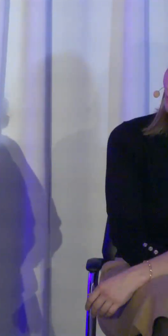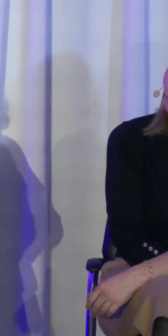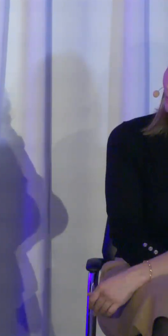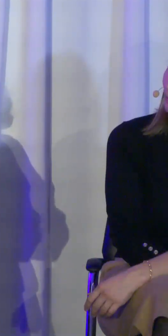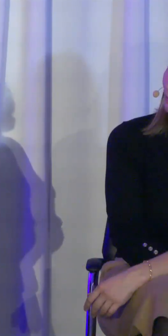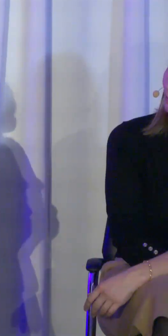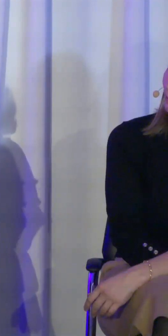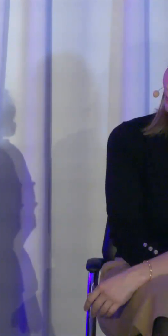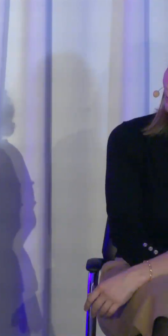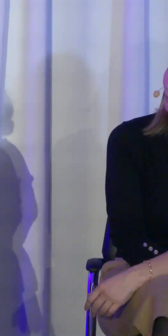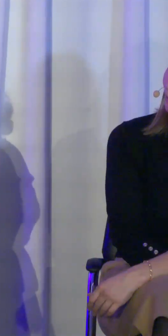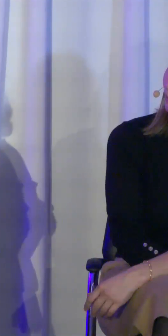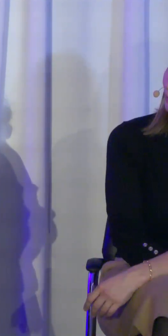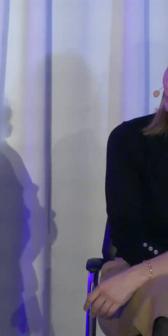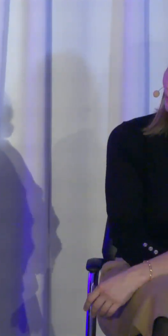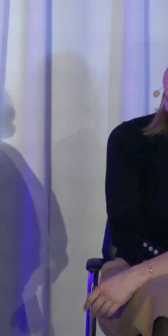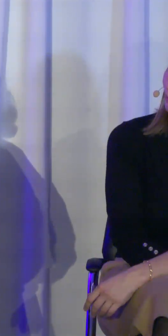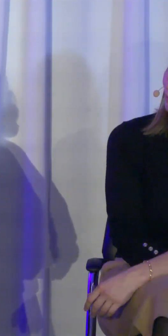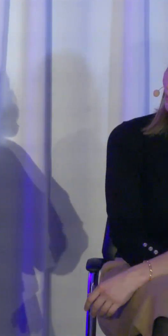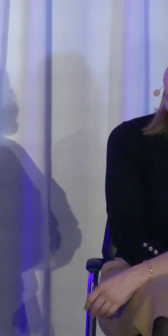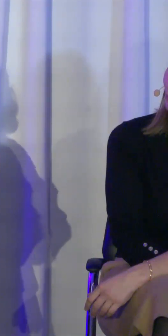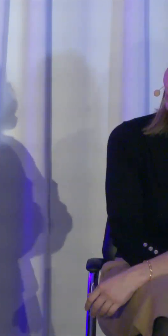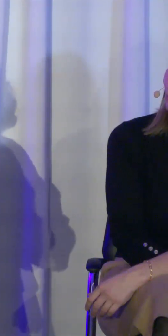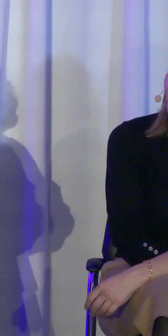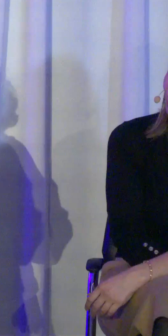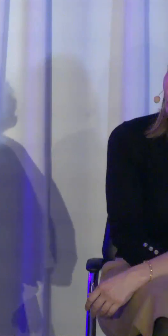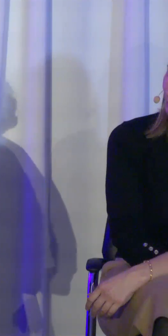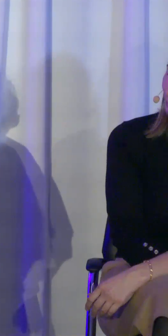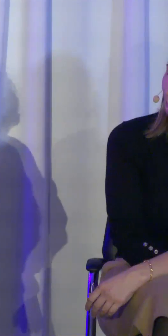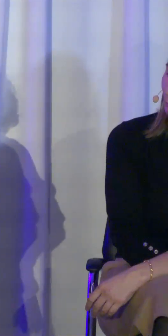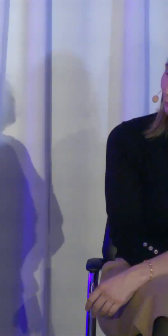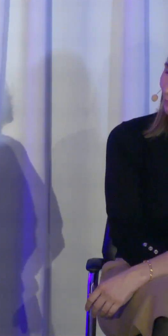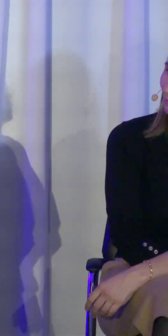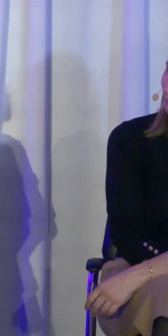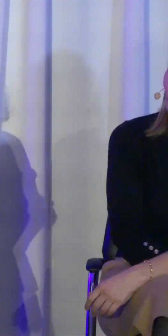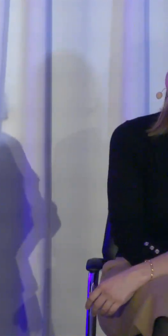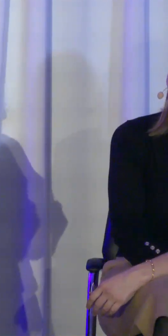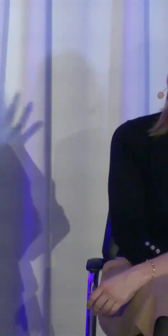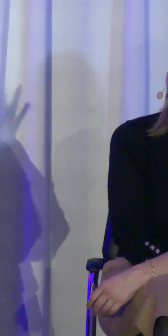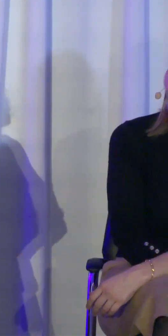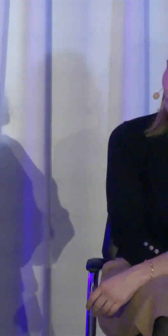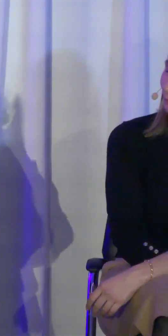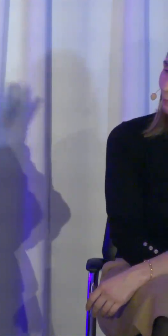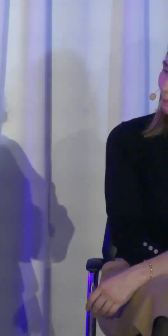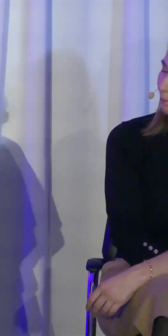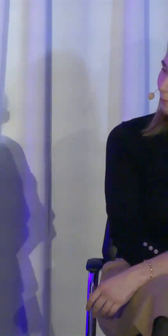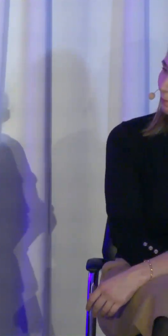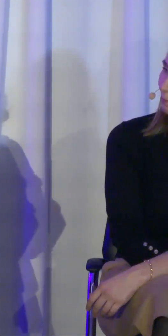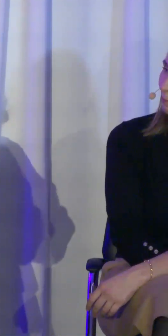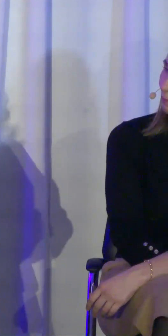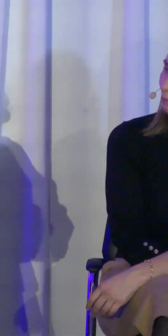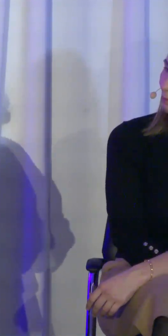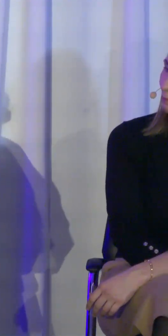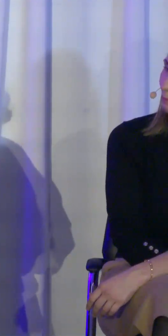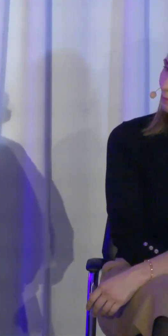that the funding is very, very limited from the government actually even providing access for those organisations. You know, there's no